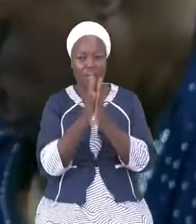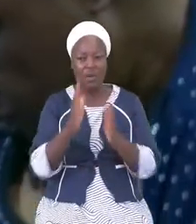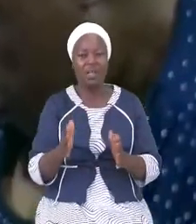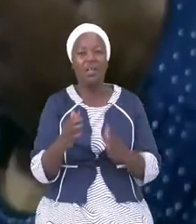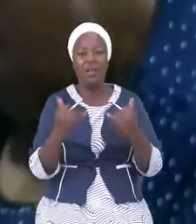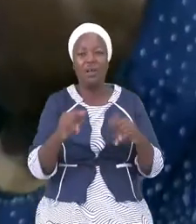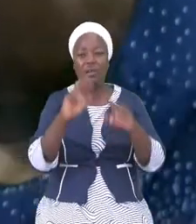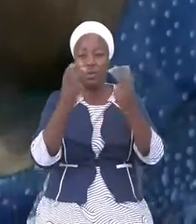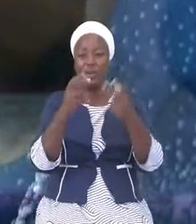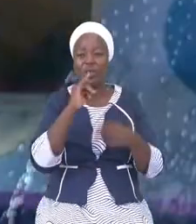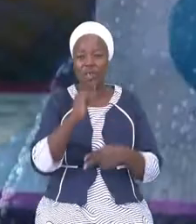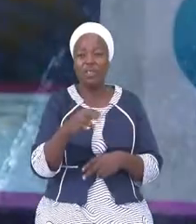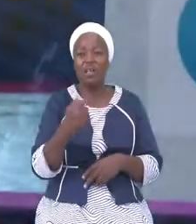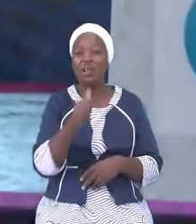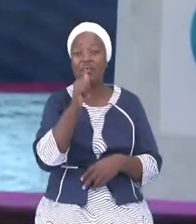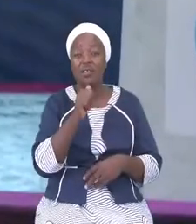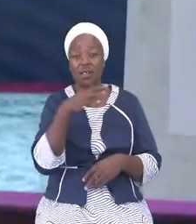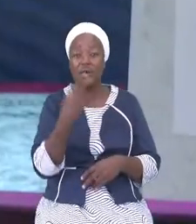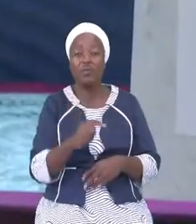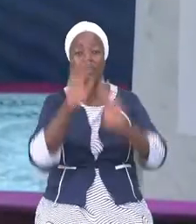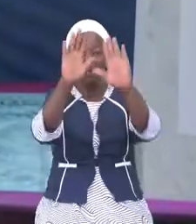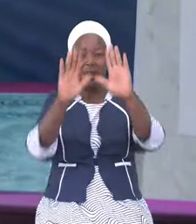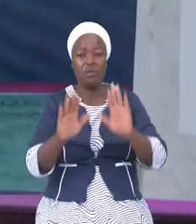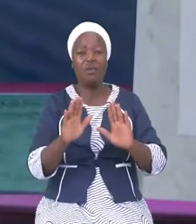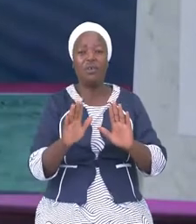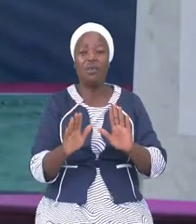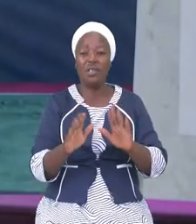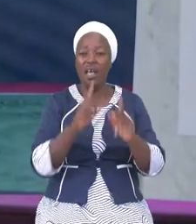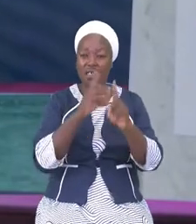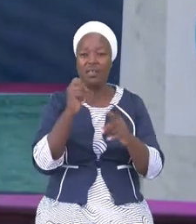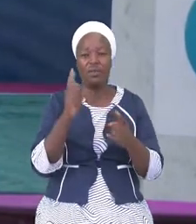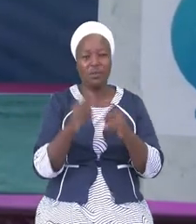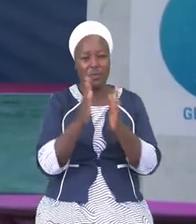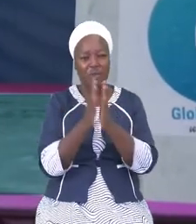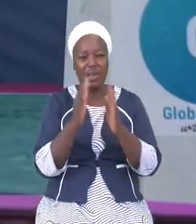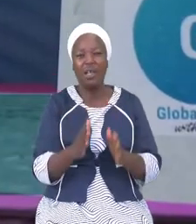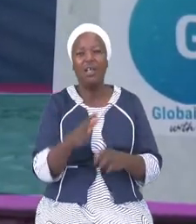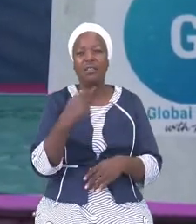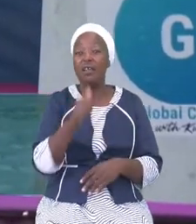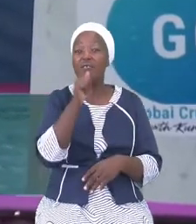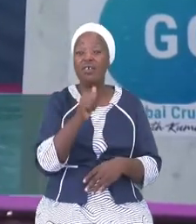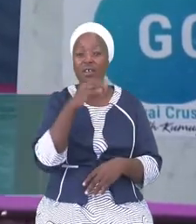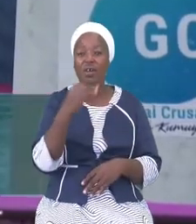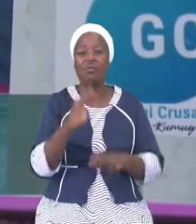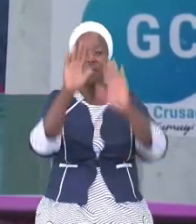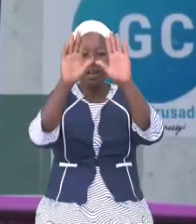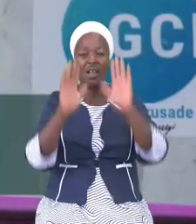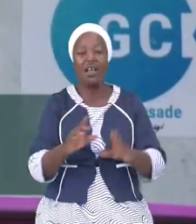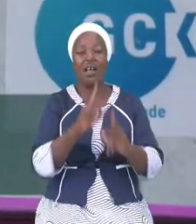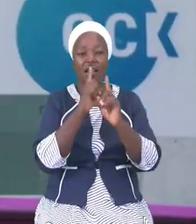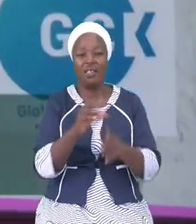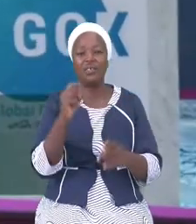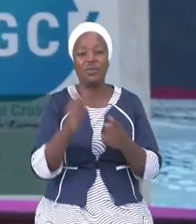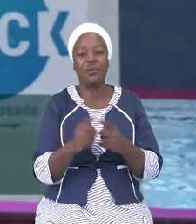the secret of miraculous answers to prayer. The secret of miraculous